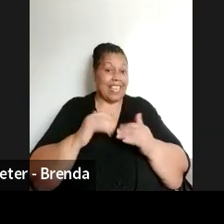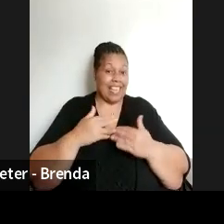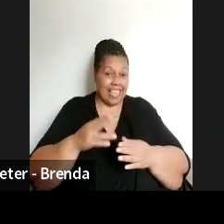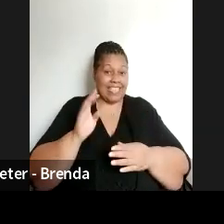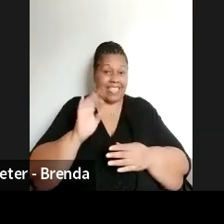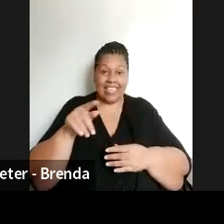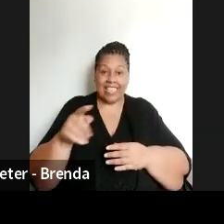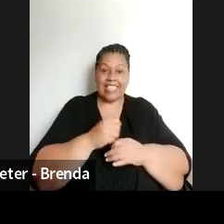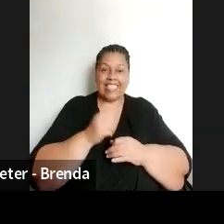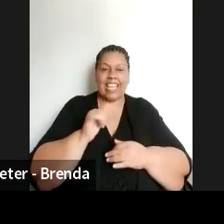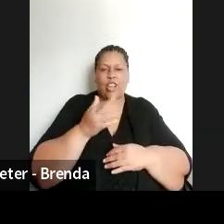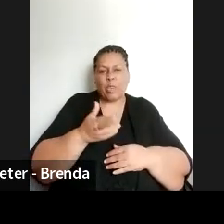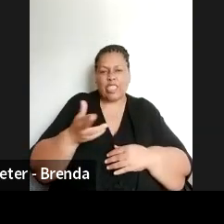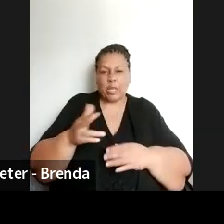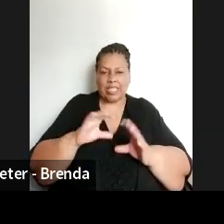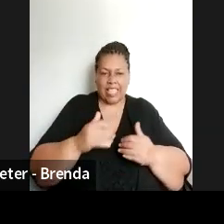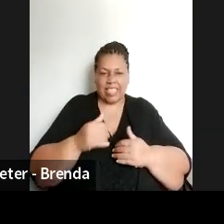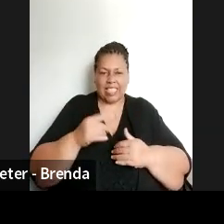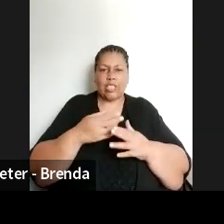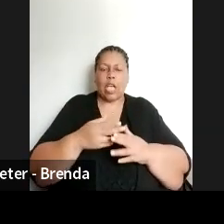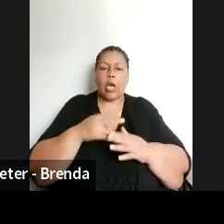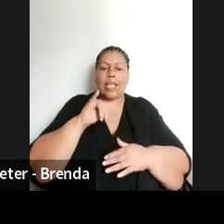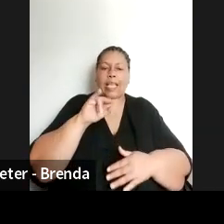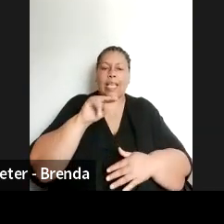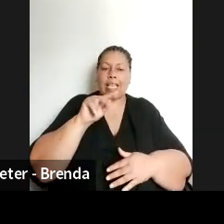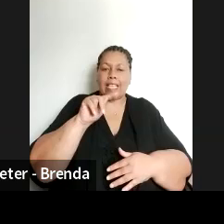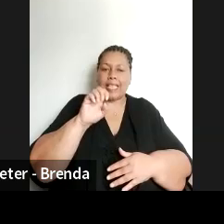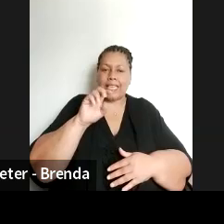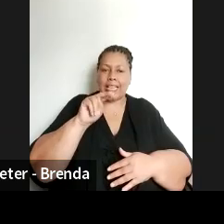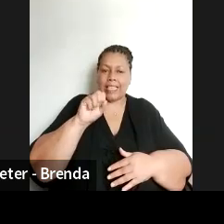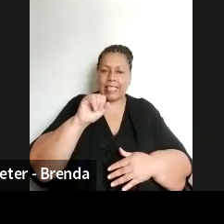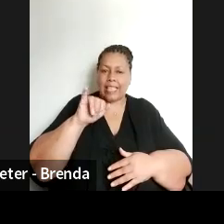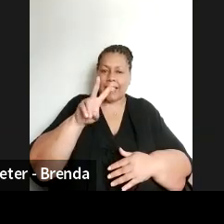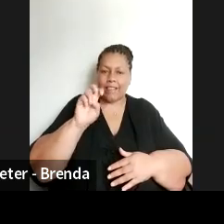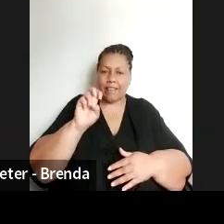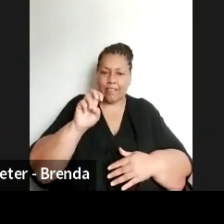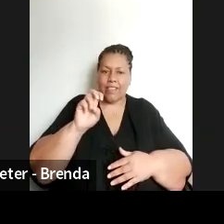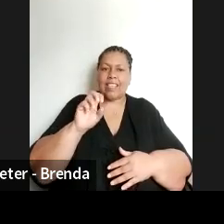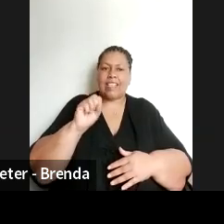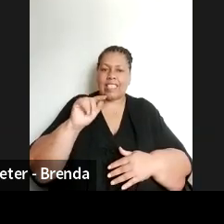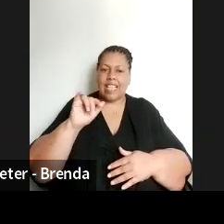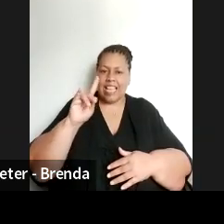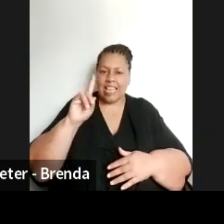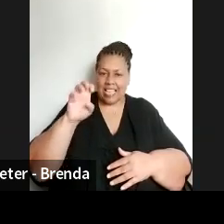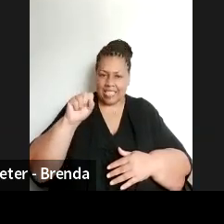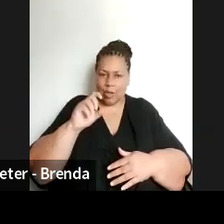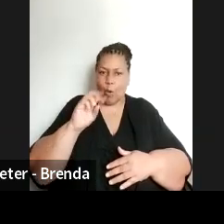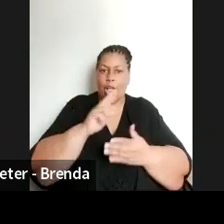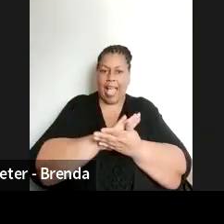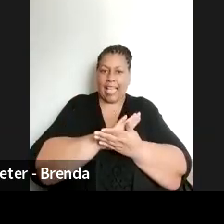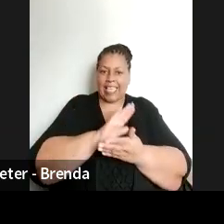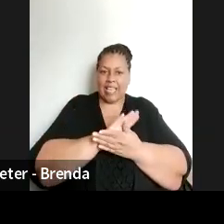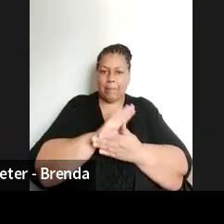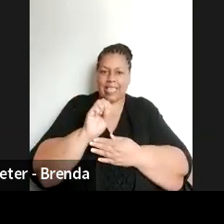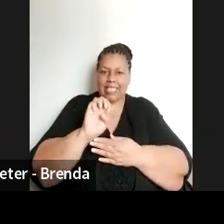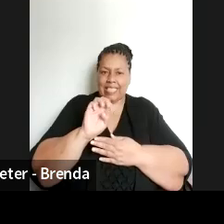gets, it's like a resource class, and they just call it intensive studies or academic seminar. And so that it's